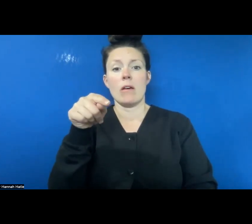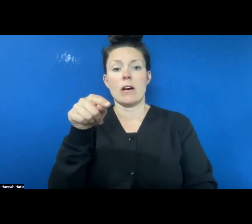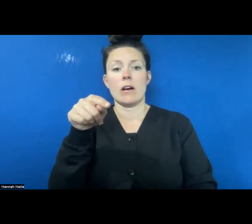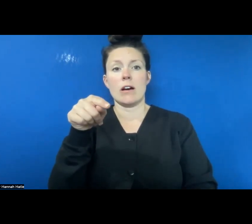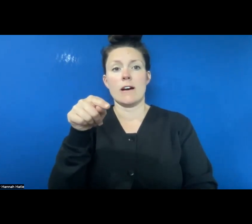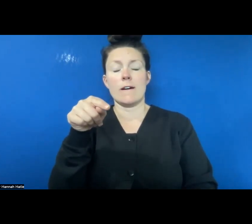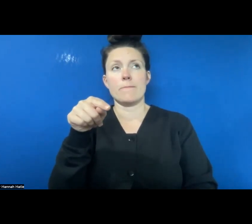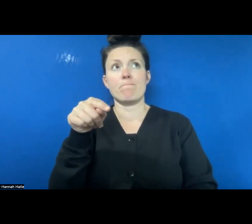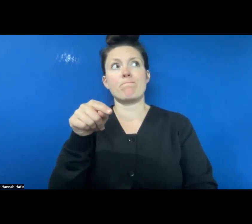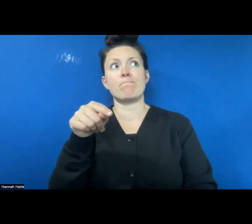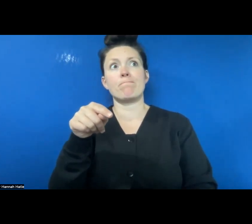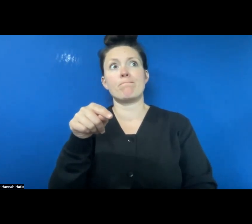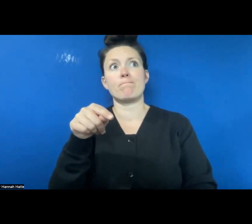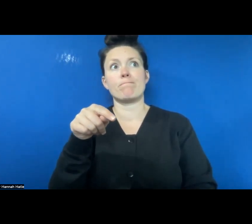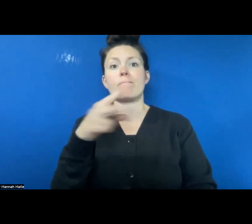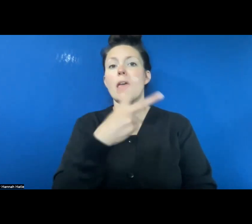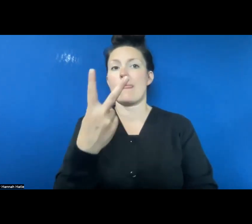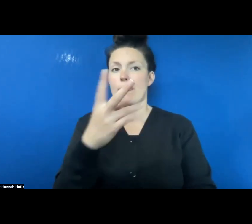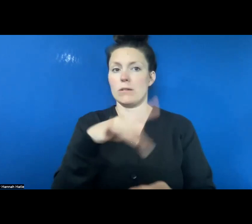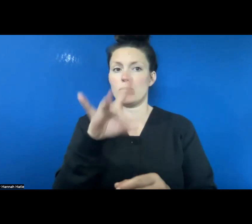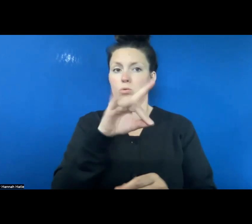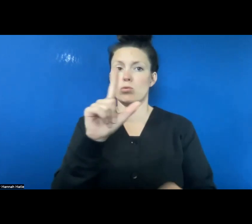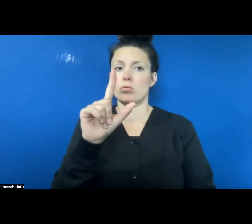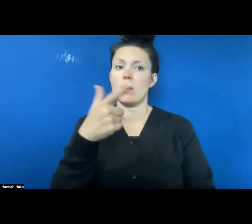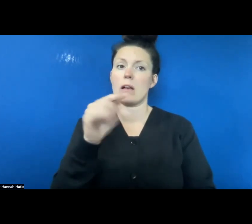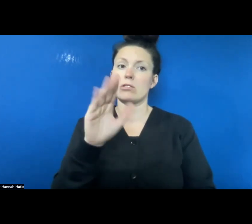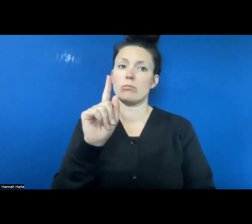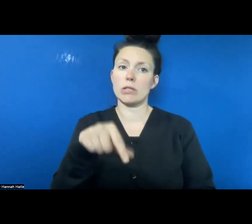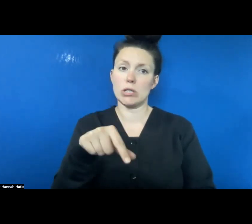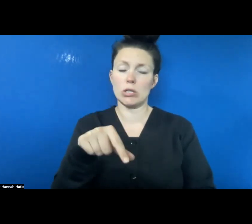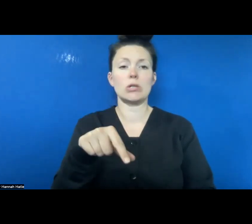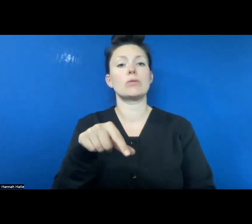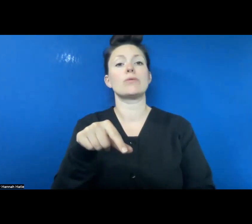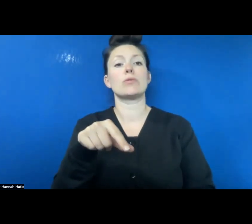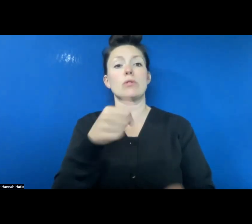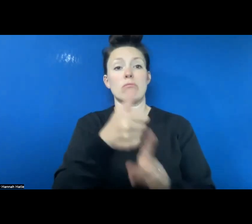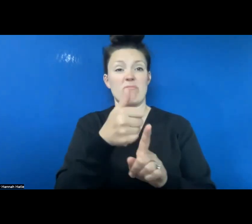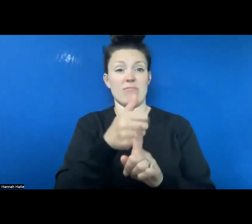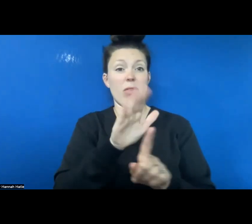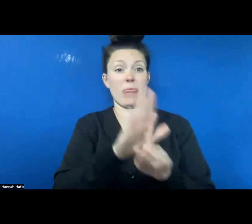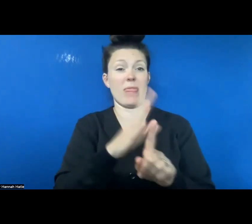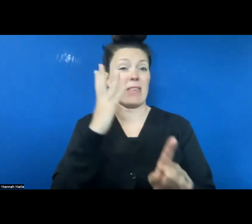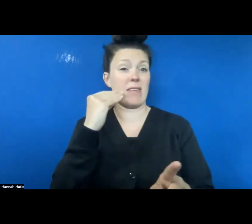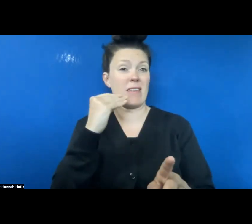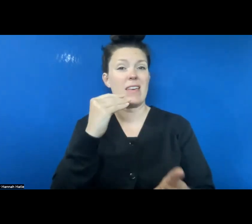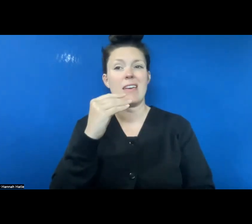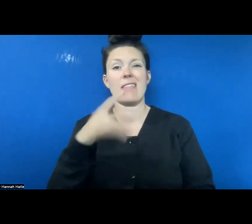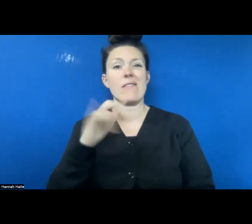our Two-Spirit LGBTQ relatives experience as having a target on their